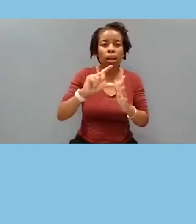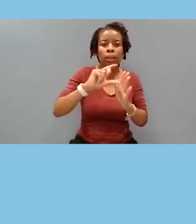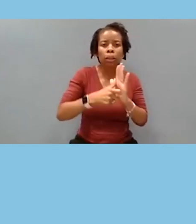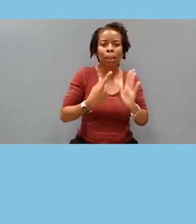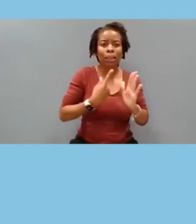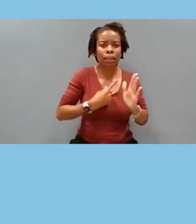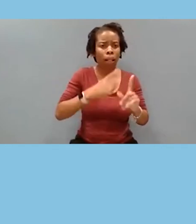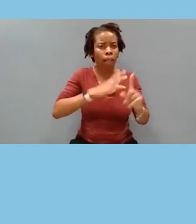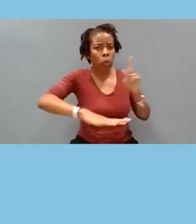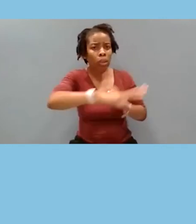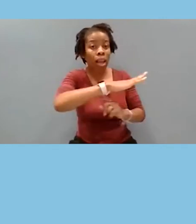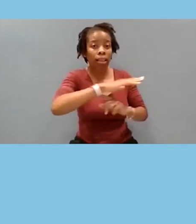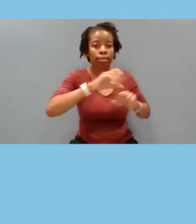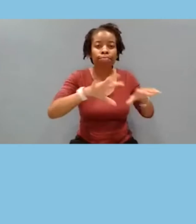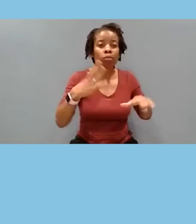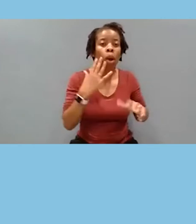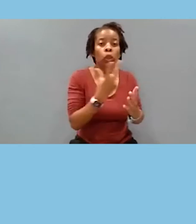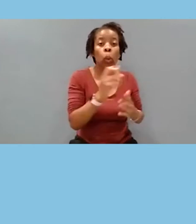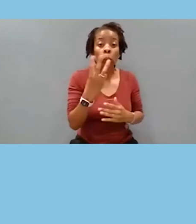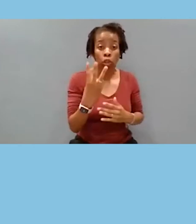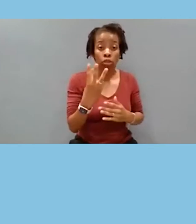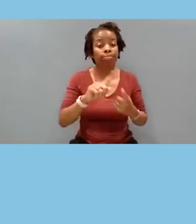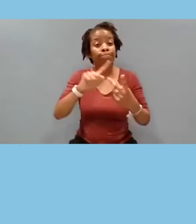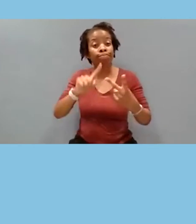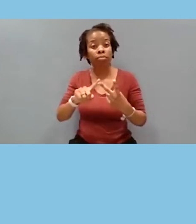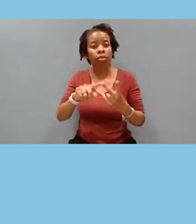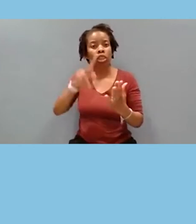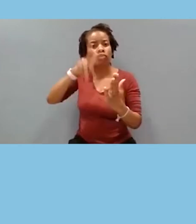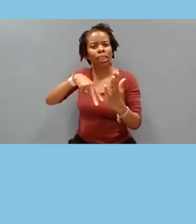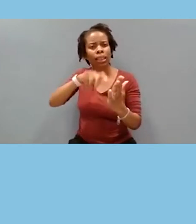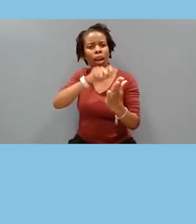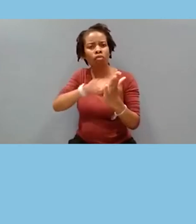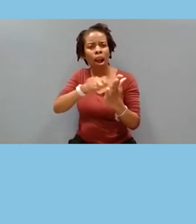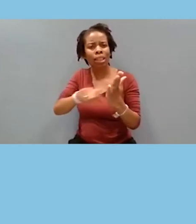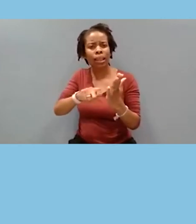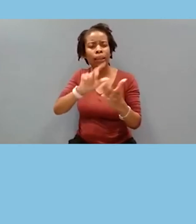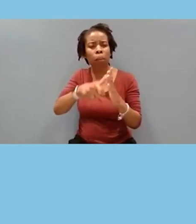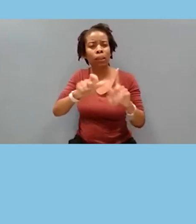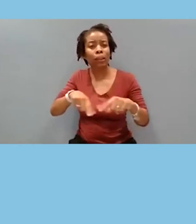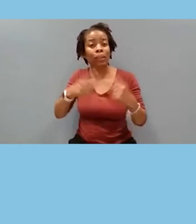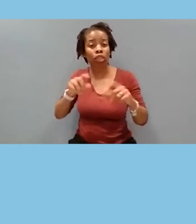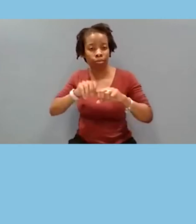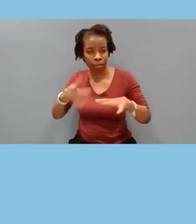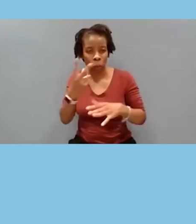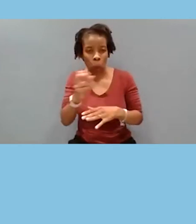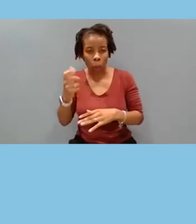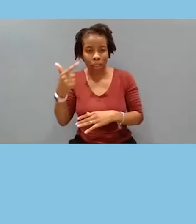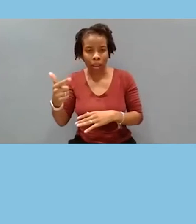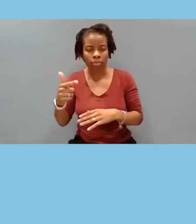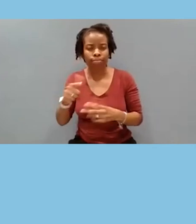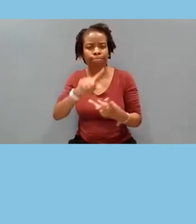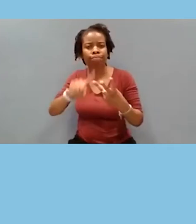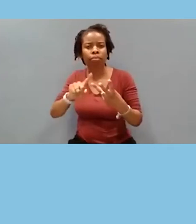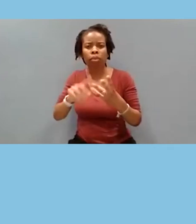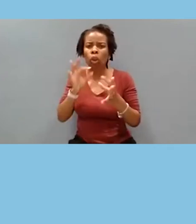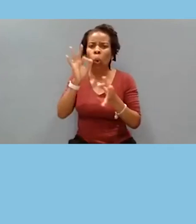Society, 2003, as well as Reading and Writing Disability Differently, 2007, and The Question of Access,